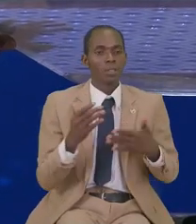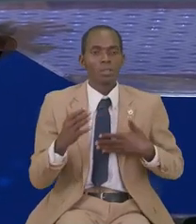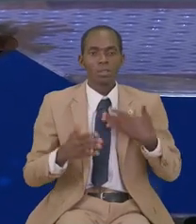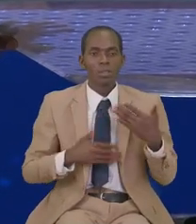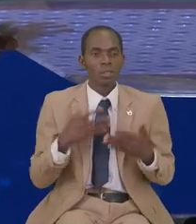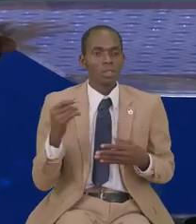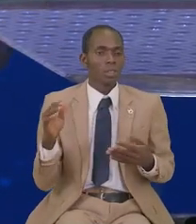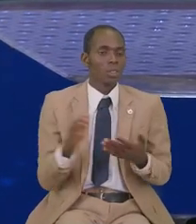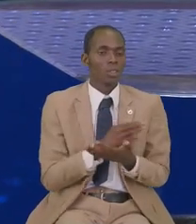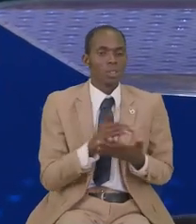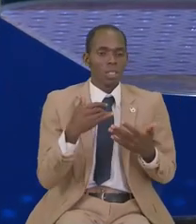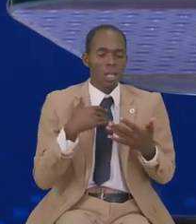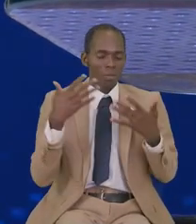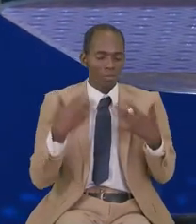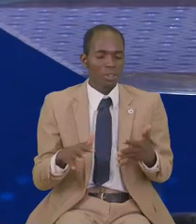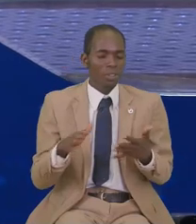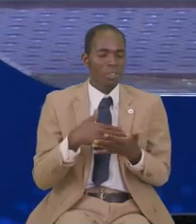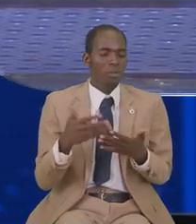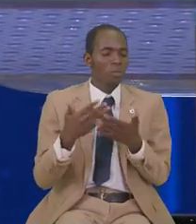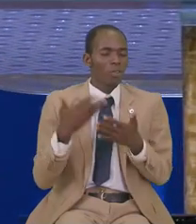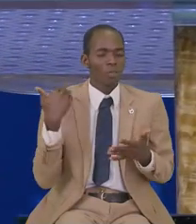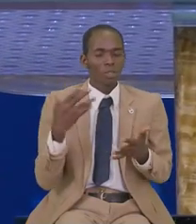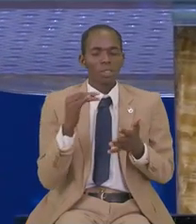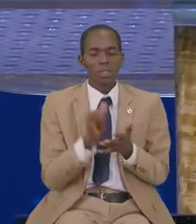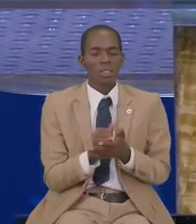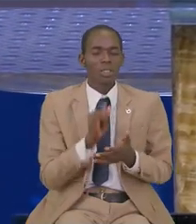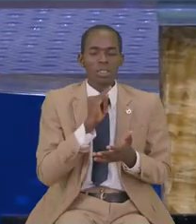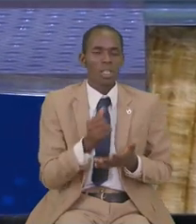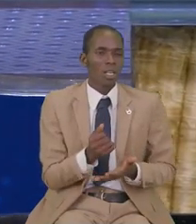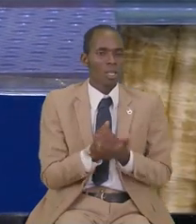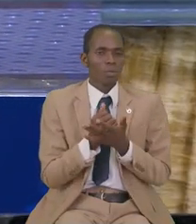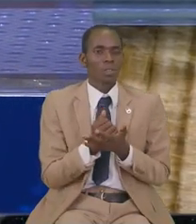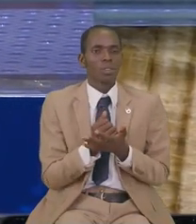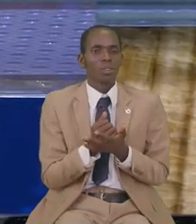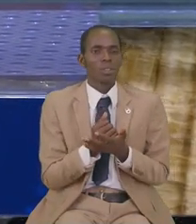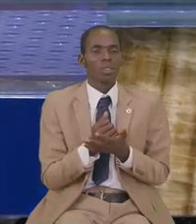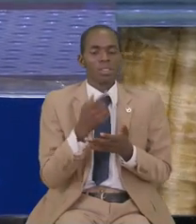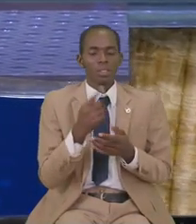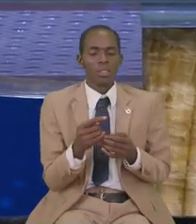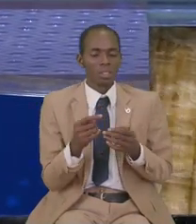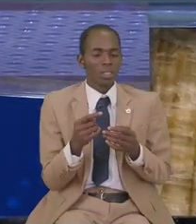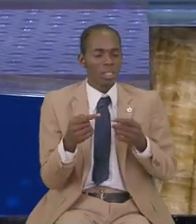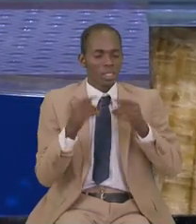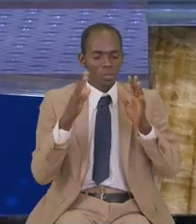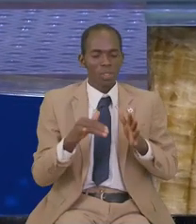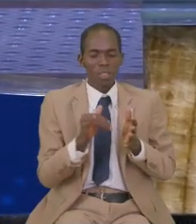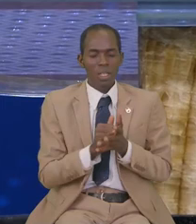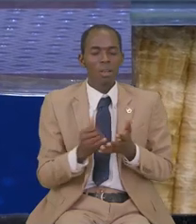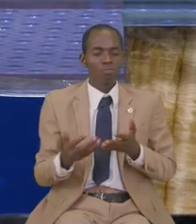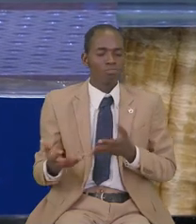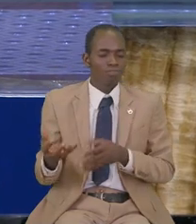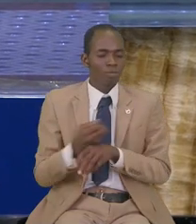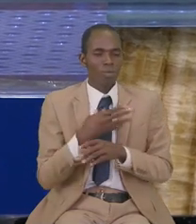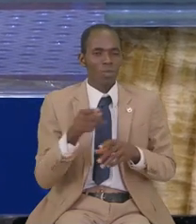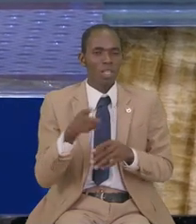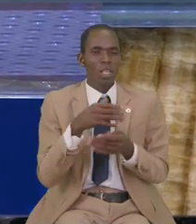songs they had sung that brought, you know, lifting up for them, the enemies that carried them captive required of